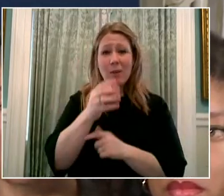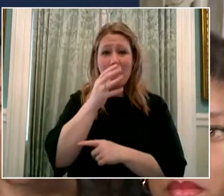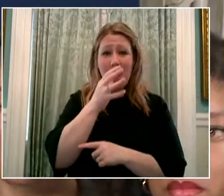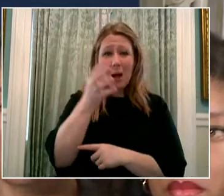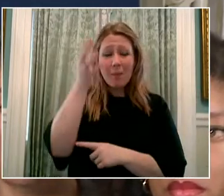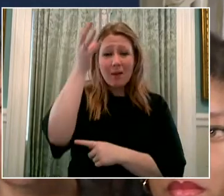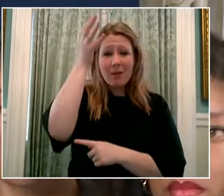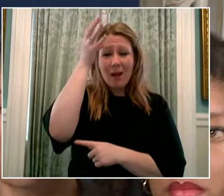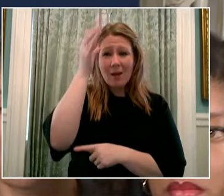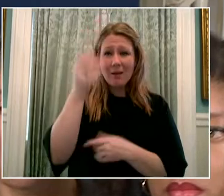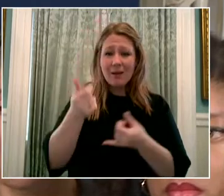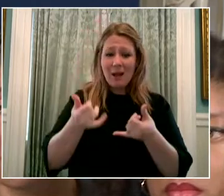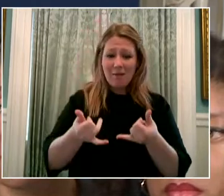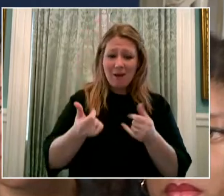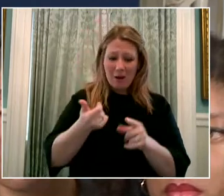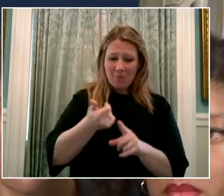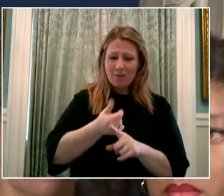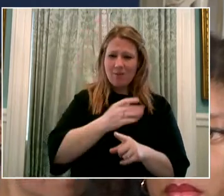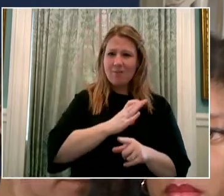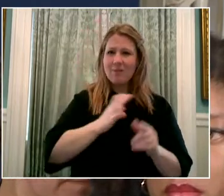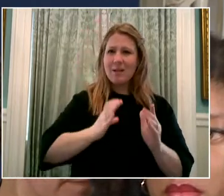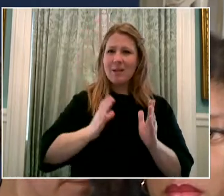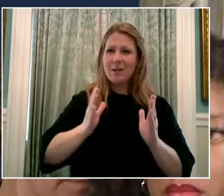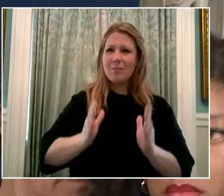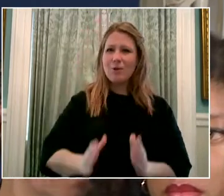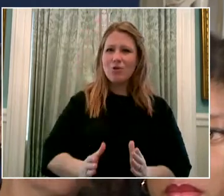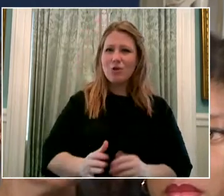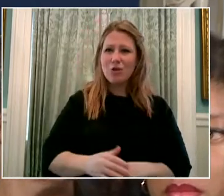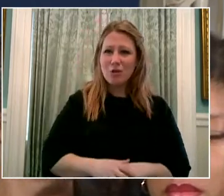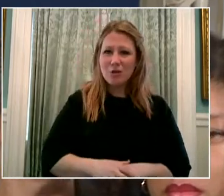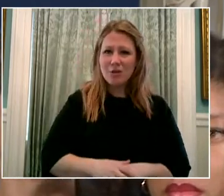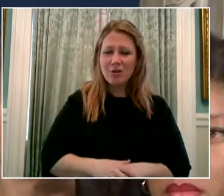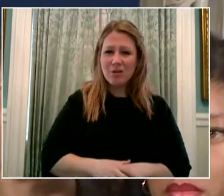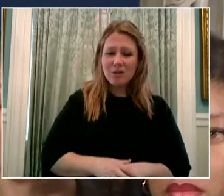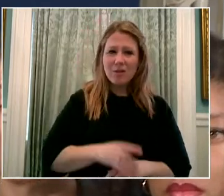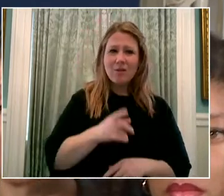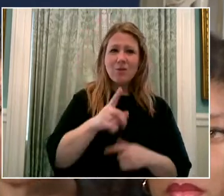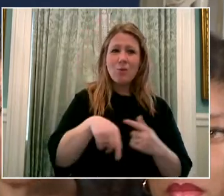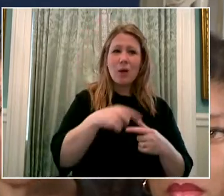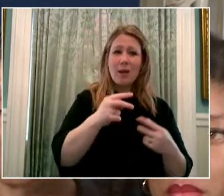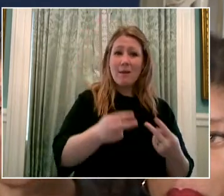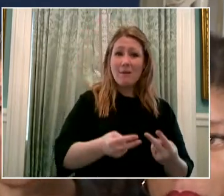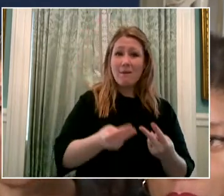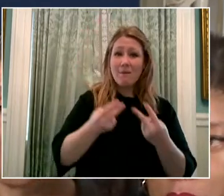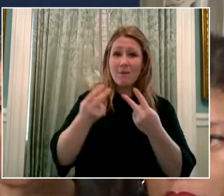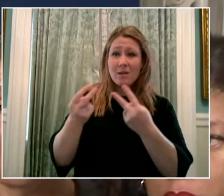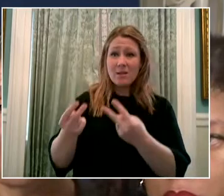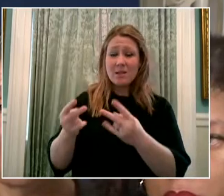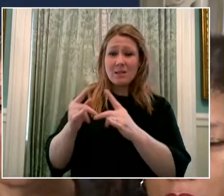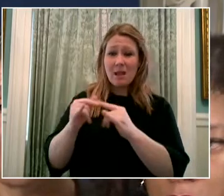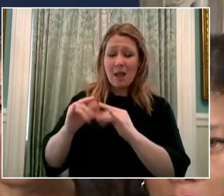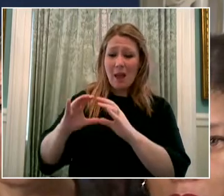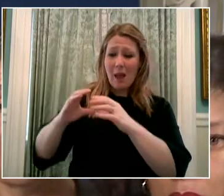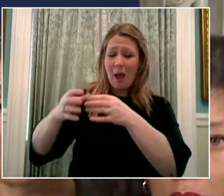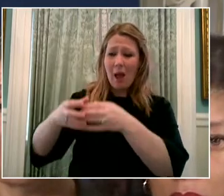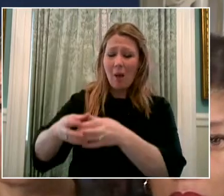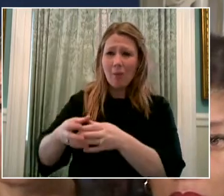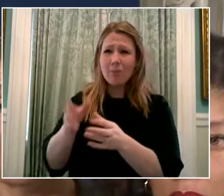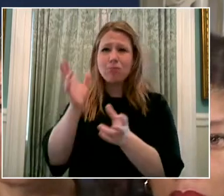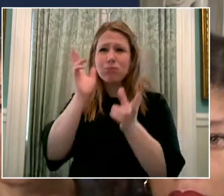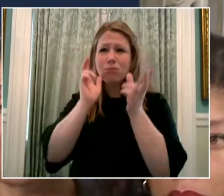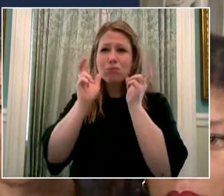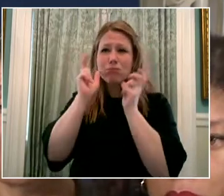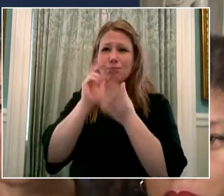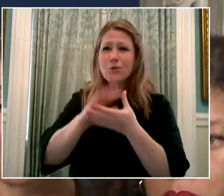he goes to the Hercs and speak to them and he hears about his story, they just renew their belief